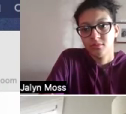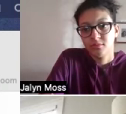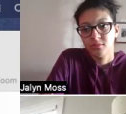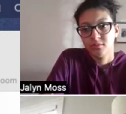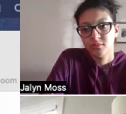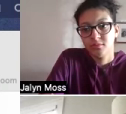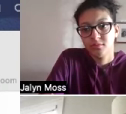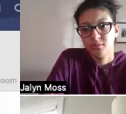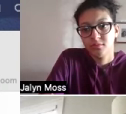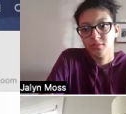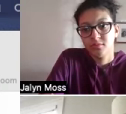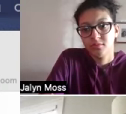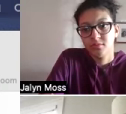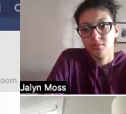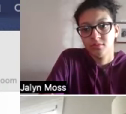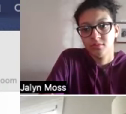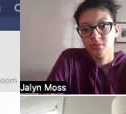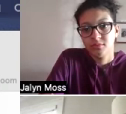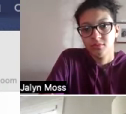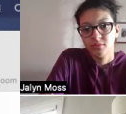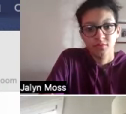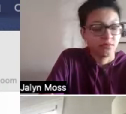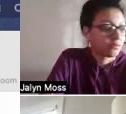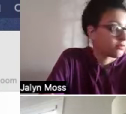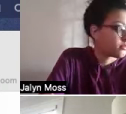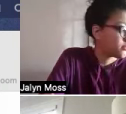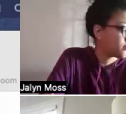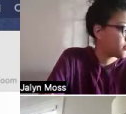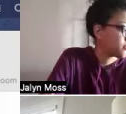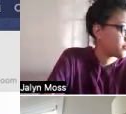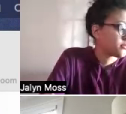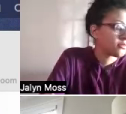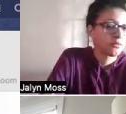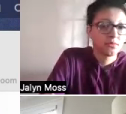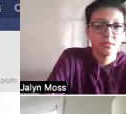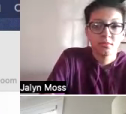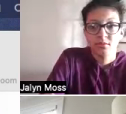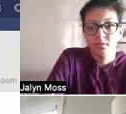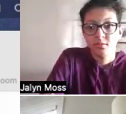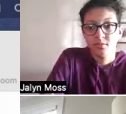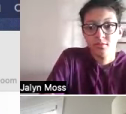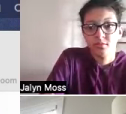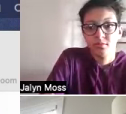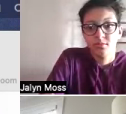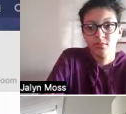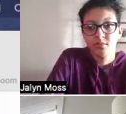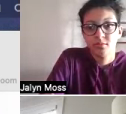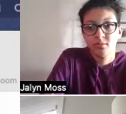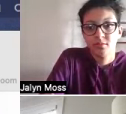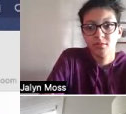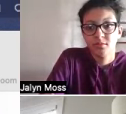and preserve their forests. Massachusetts is also known to be the Bay State.